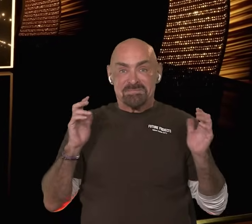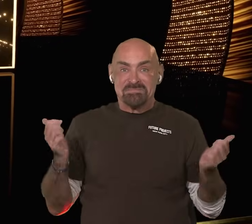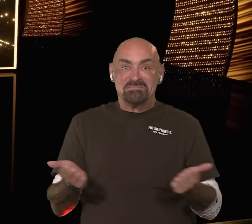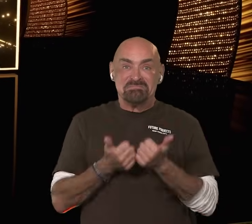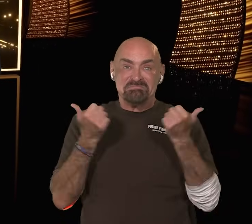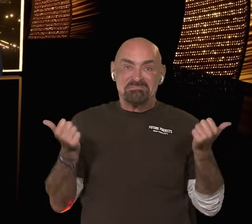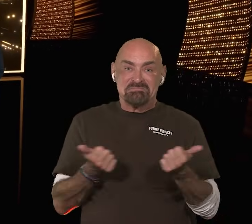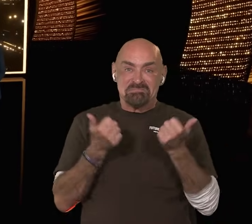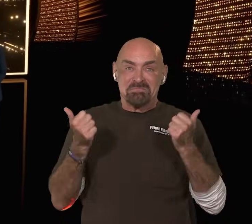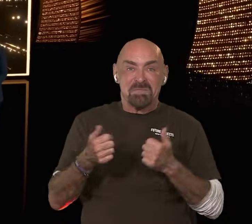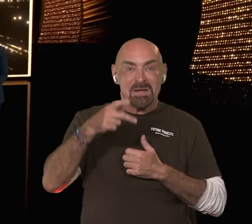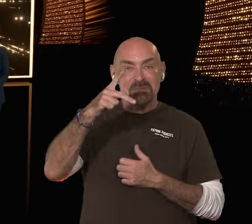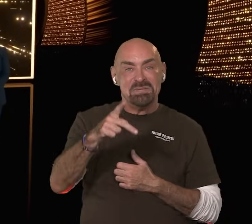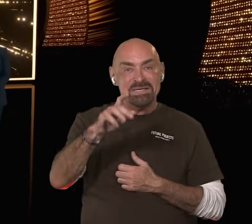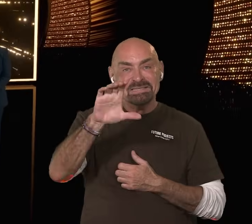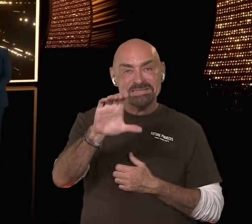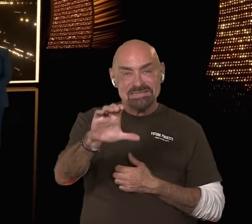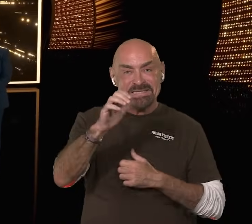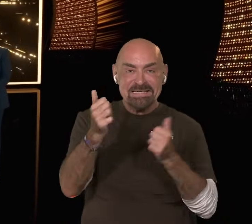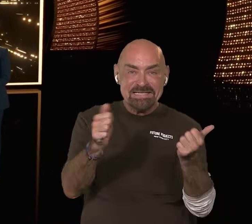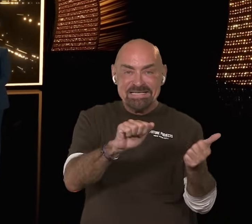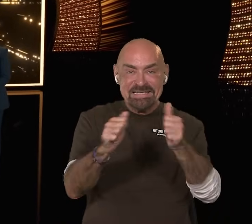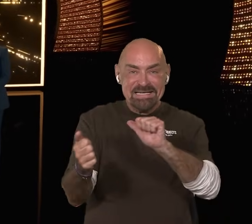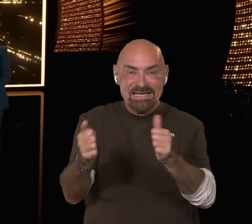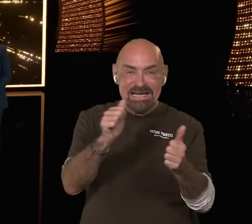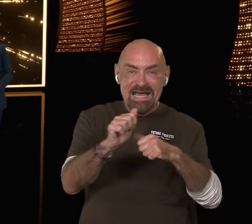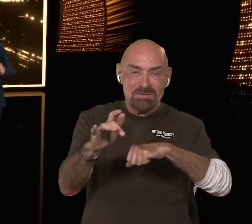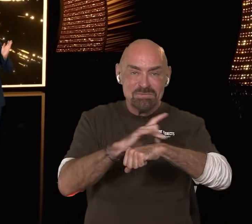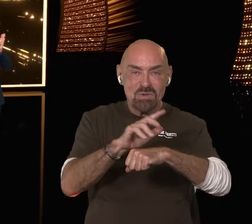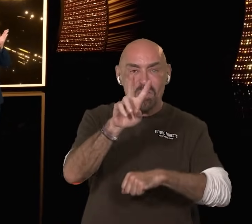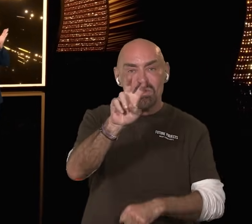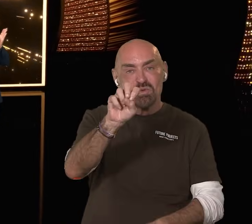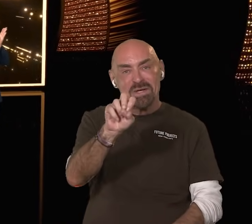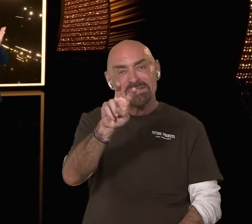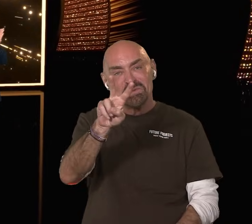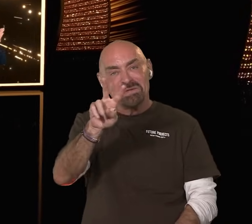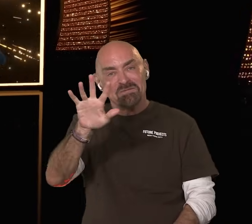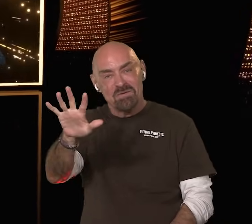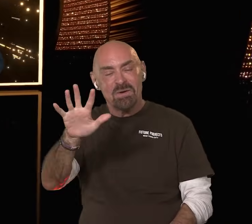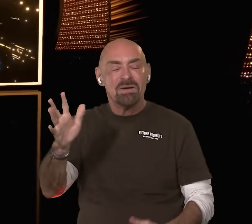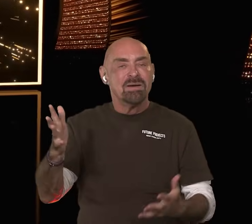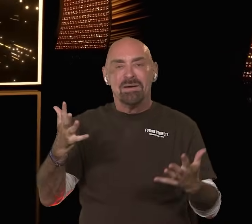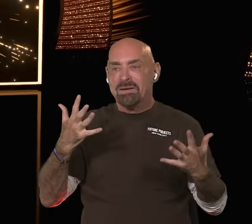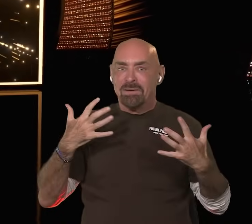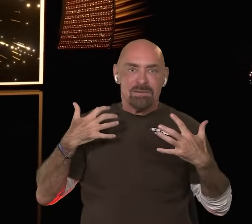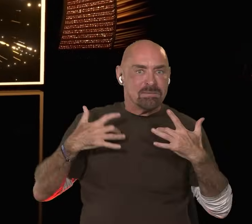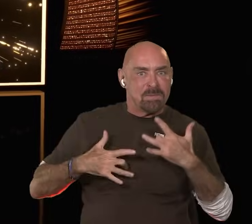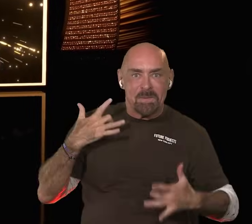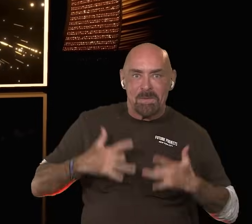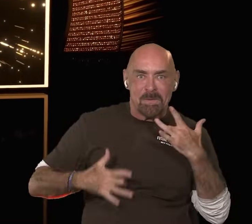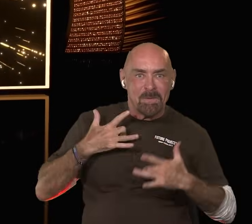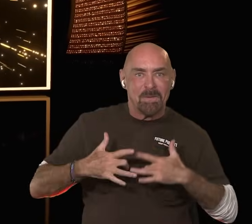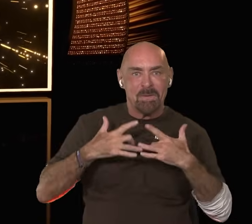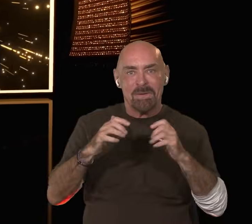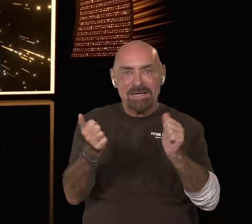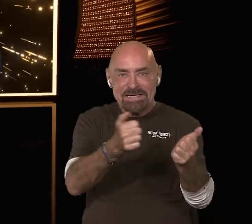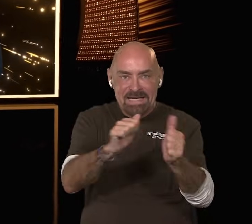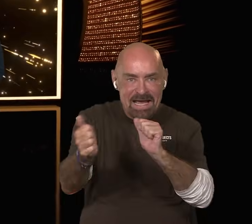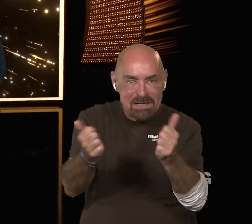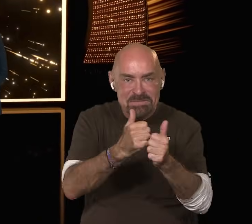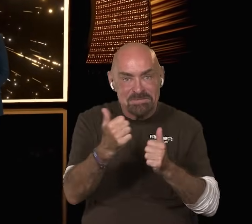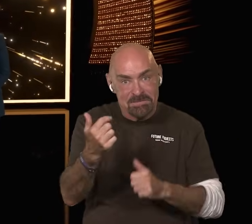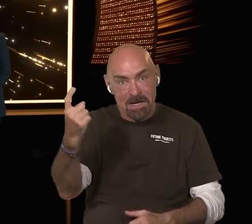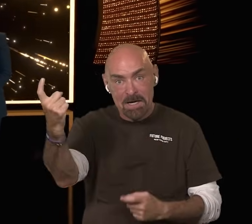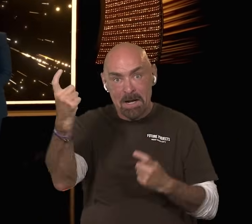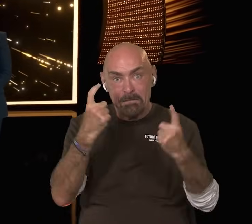And that is a wrap on the PC Gaming Show 2024. We had such a great time showing you all the exciting PC games headed